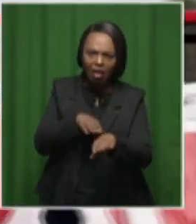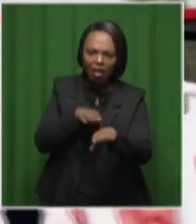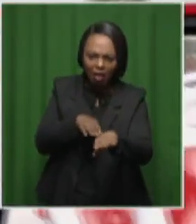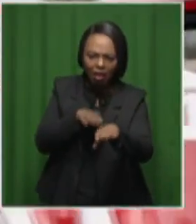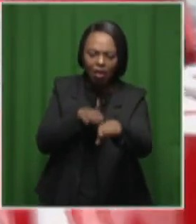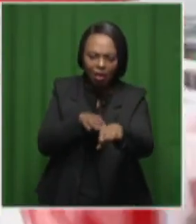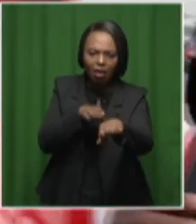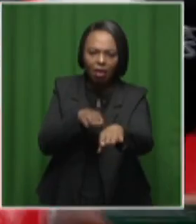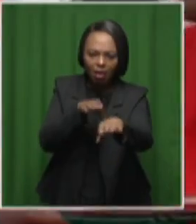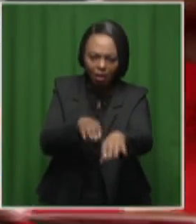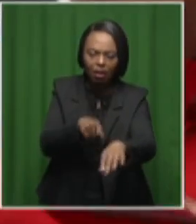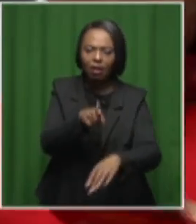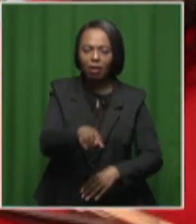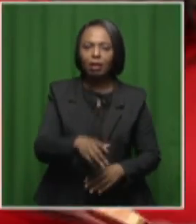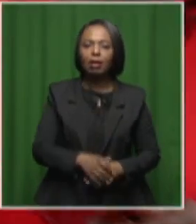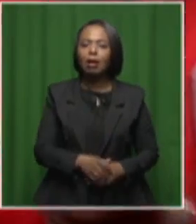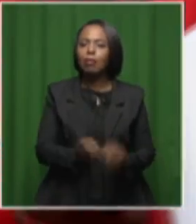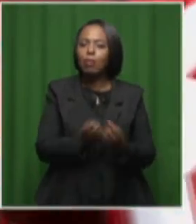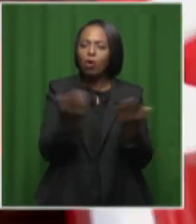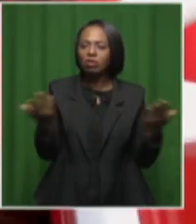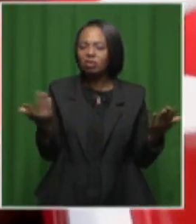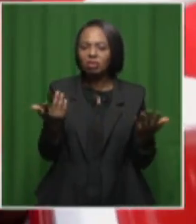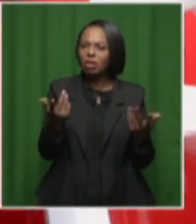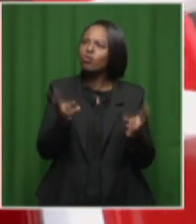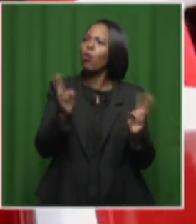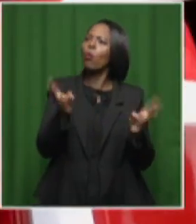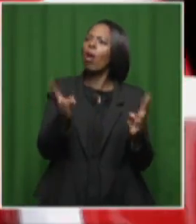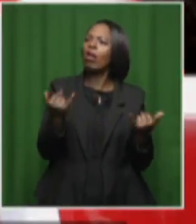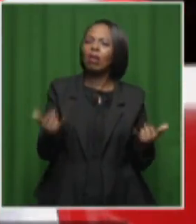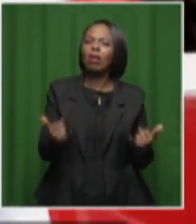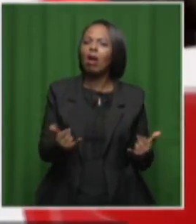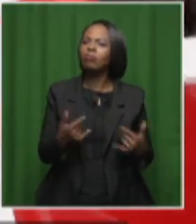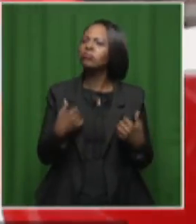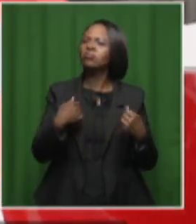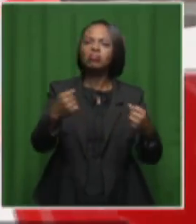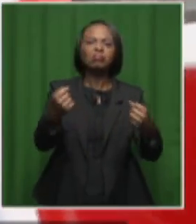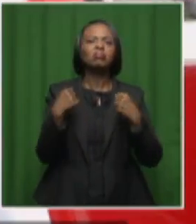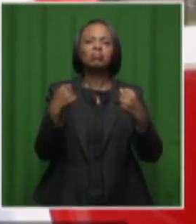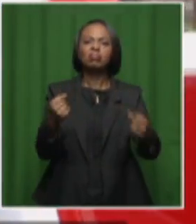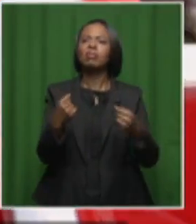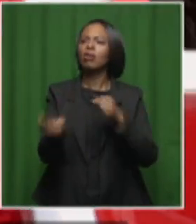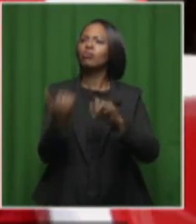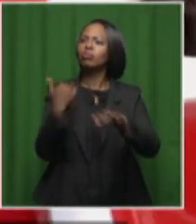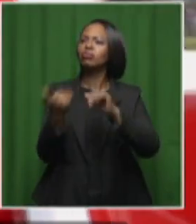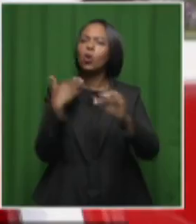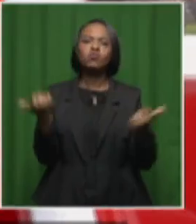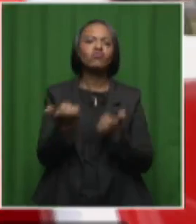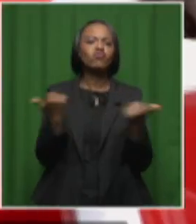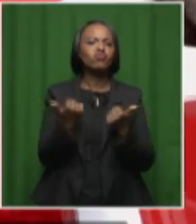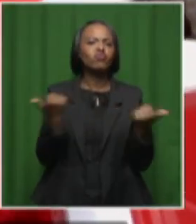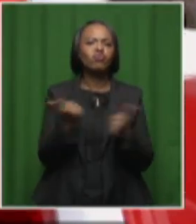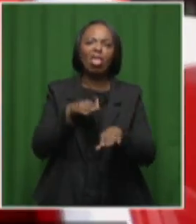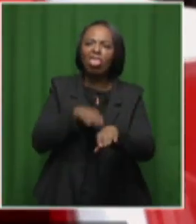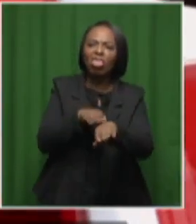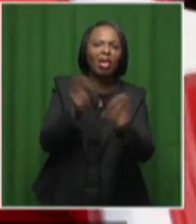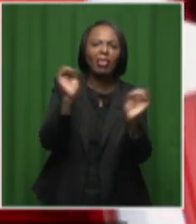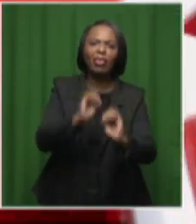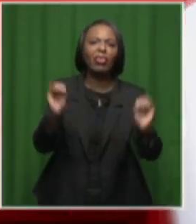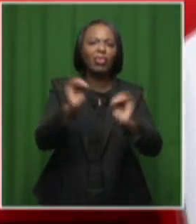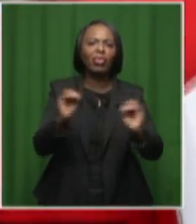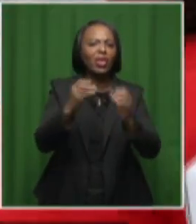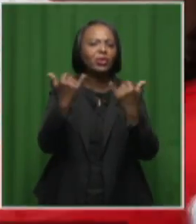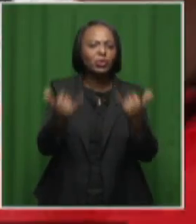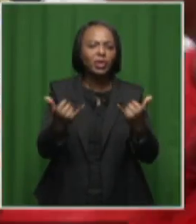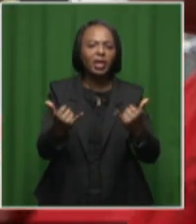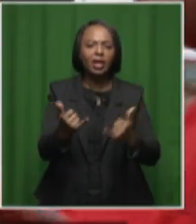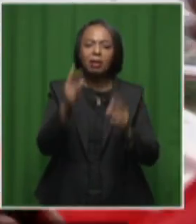up happening generally, but it's actually flowing surprisingly here today. But also, I think if we look